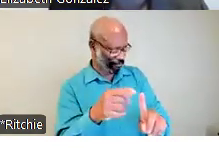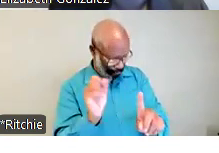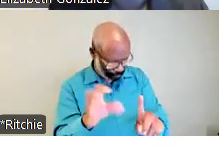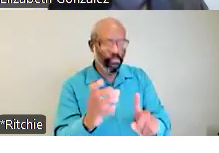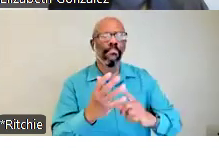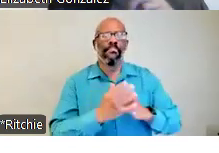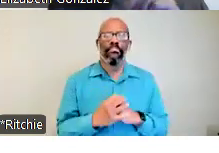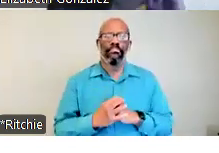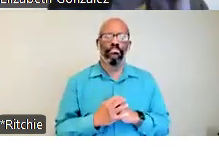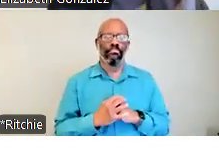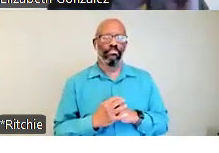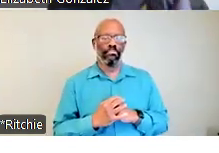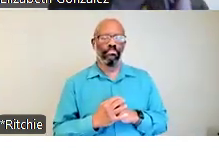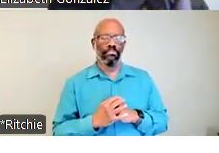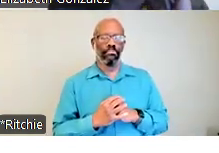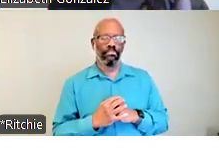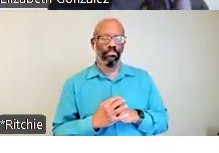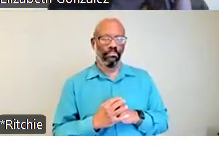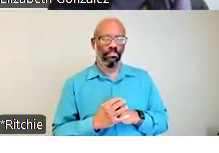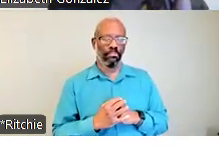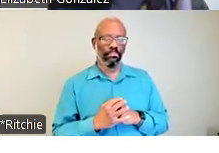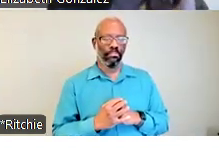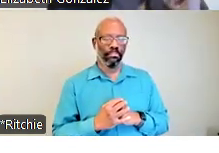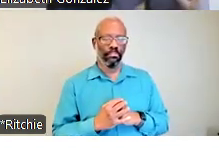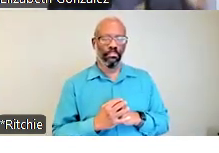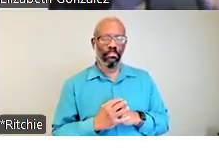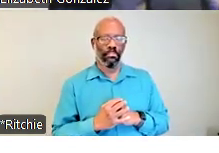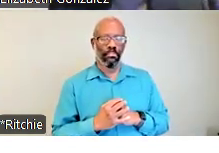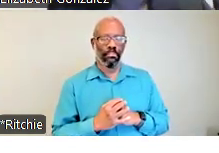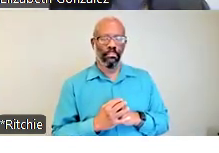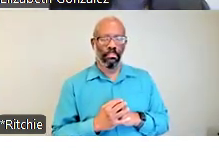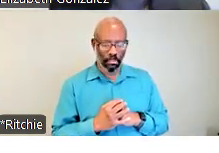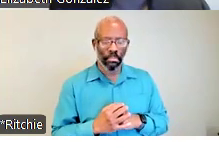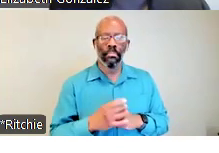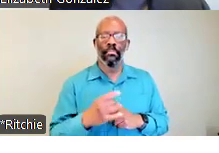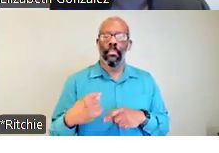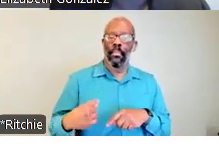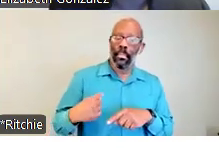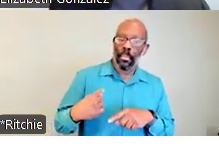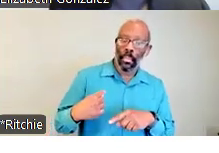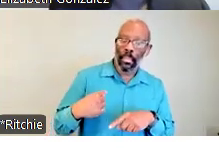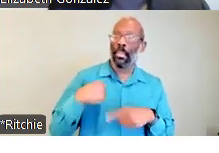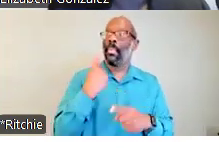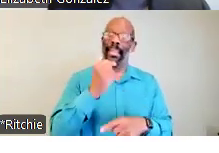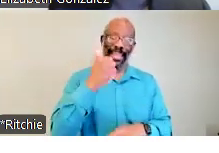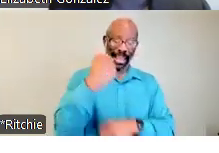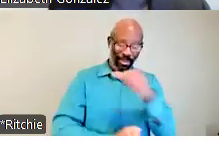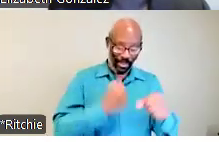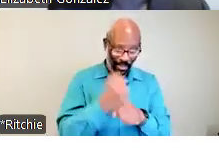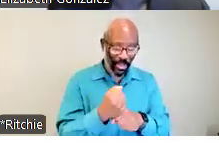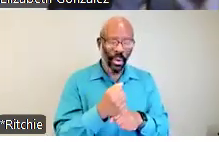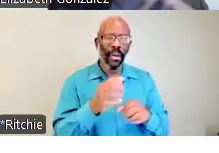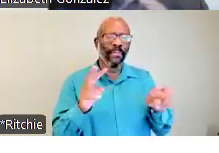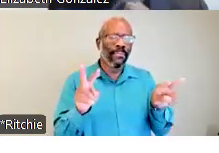value in the last 10 years and you file a bankruptcy,